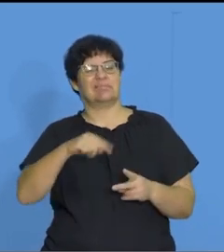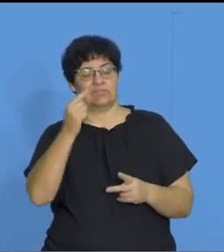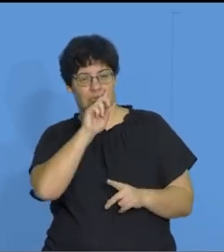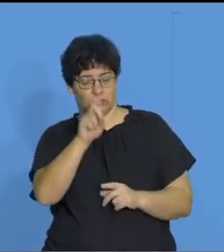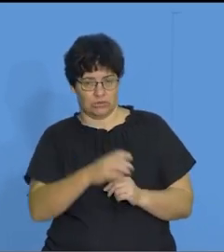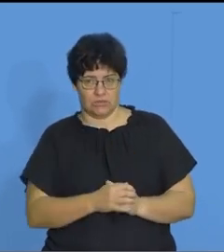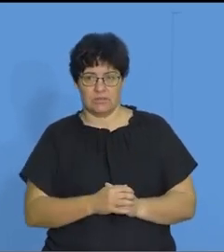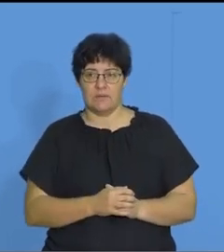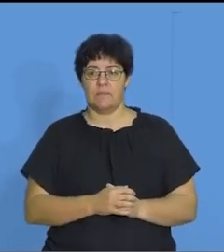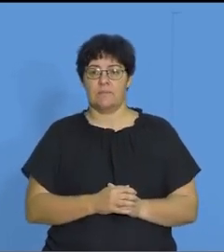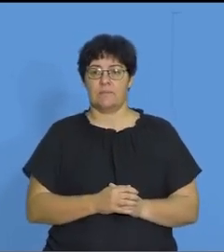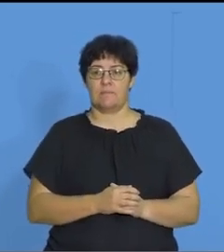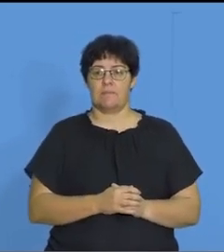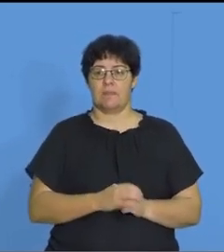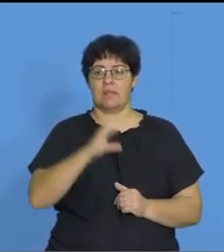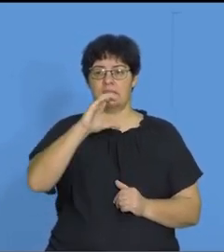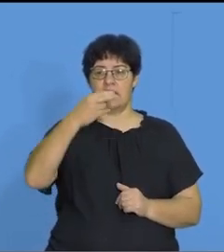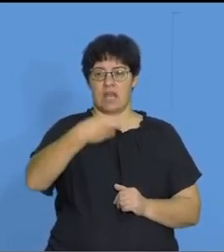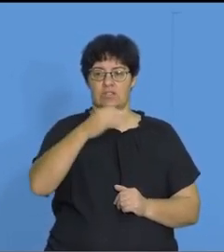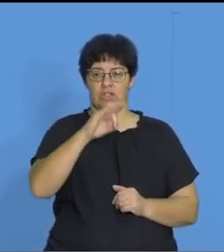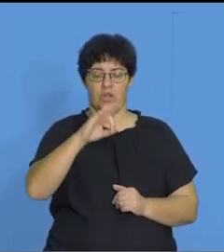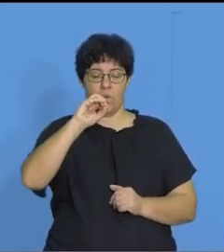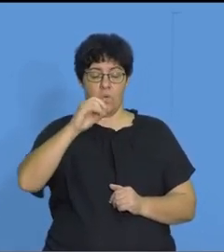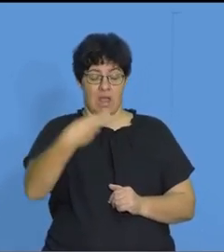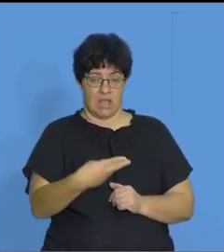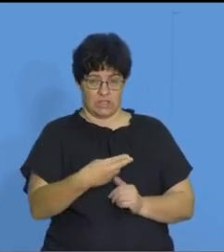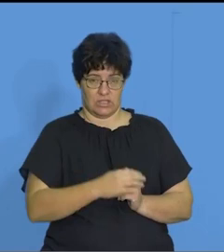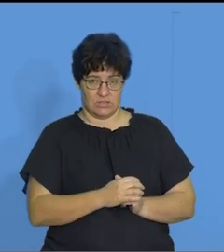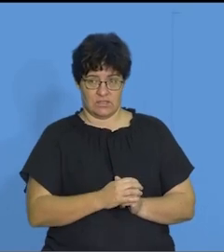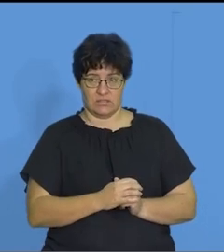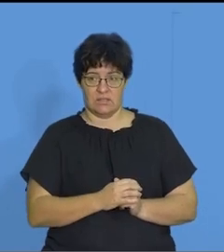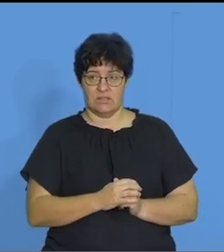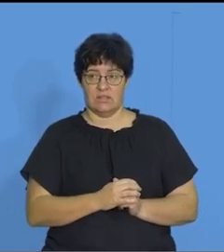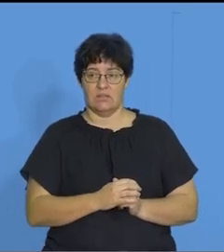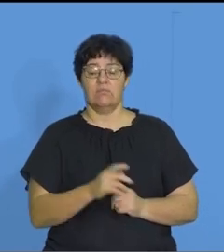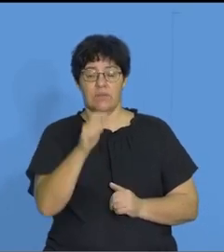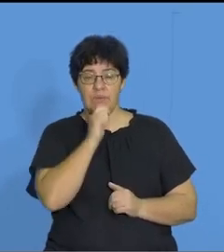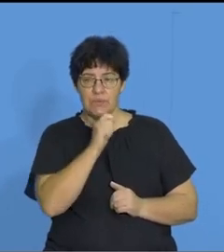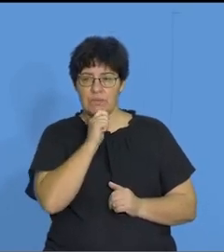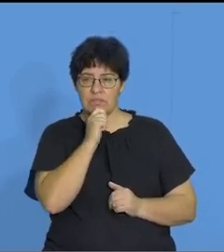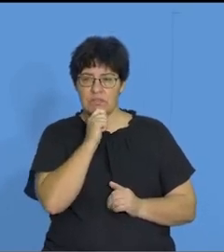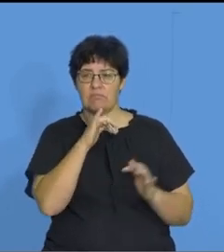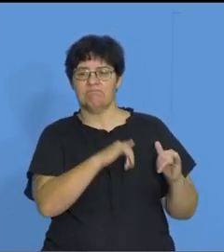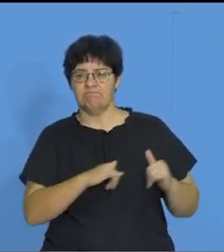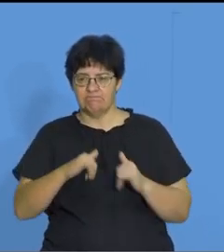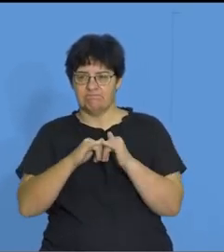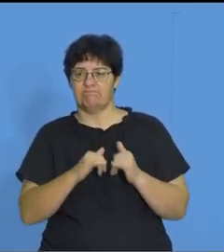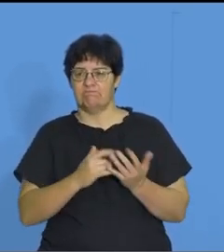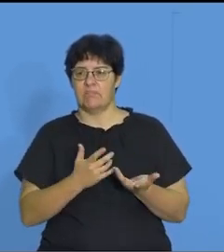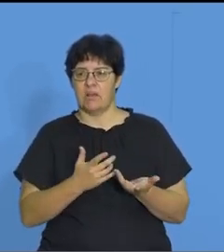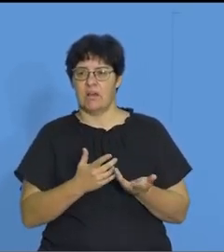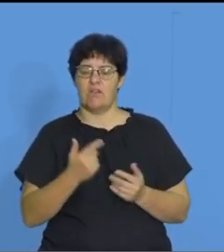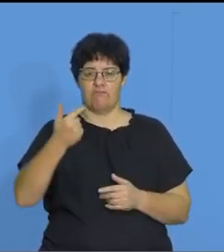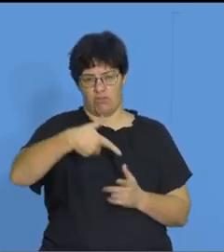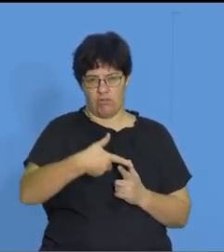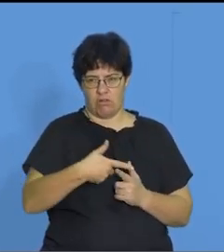Which says here methanol, which is CH3OH, that's the formula of methanol, is used as a common fuel and